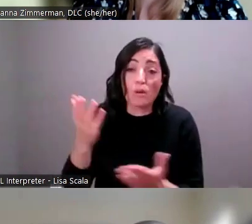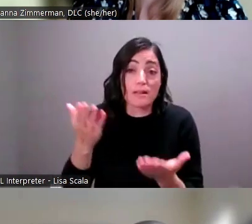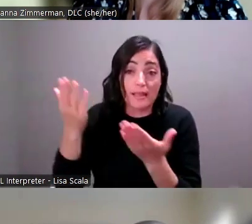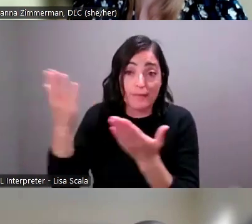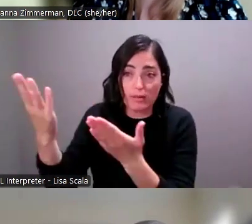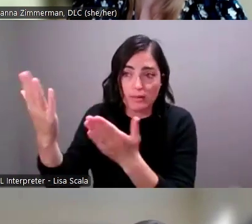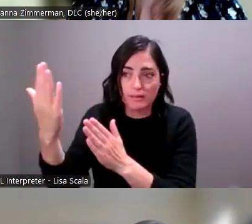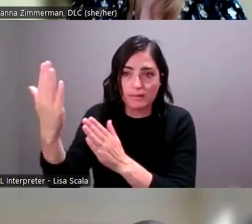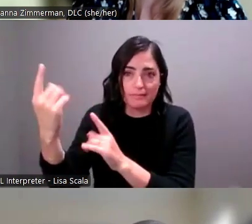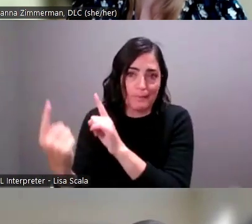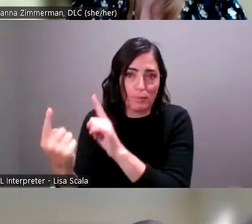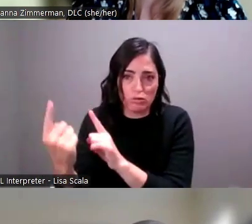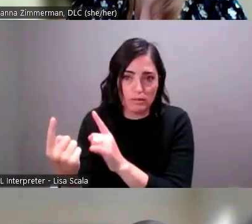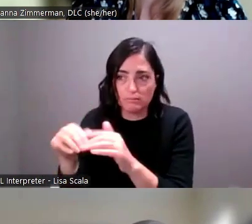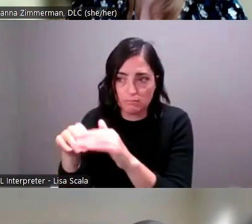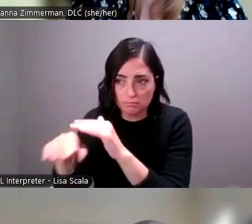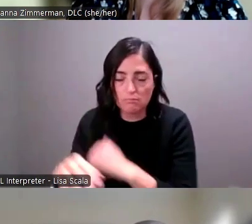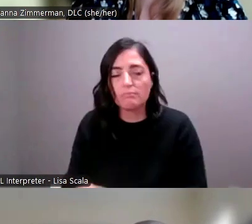in person.